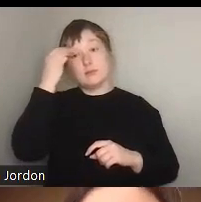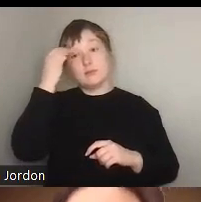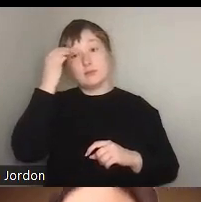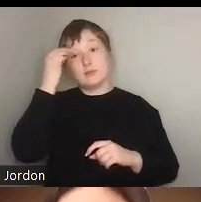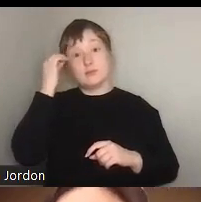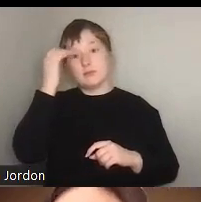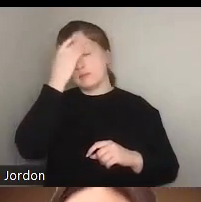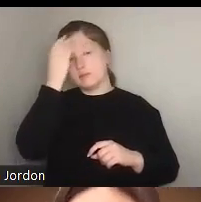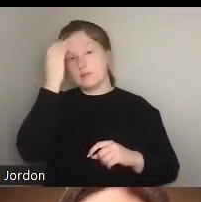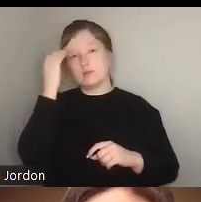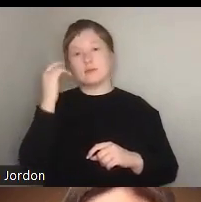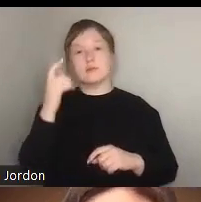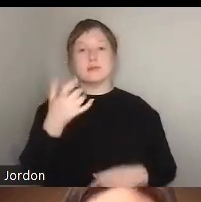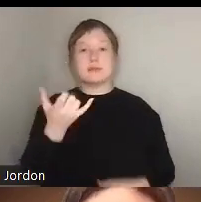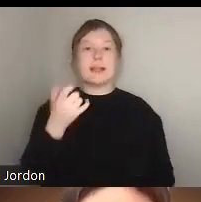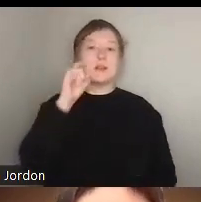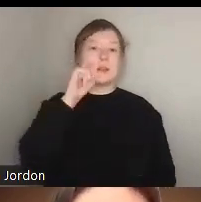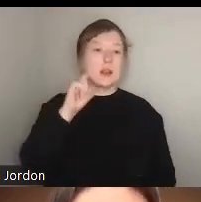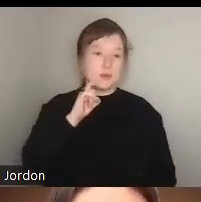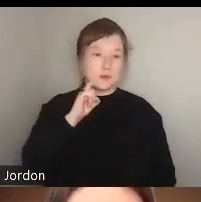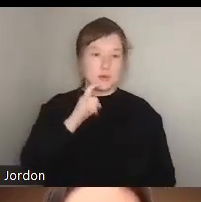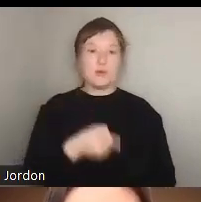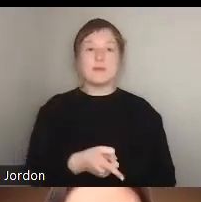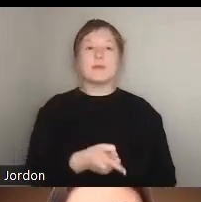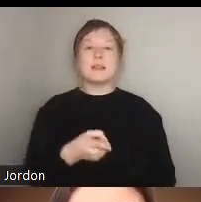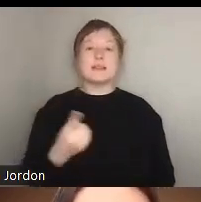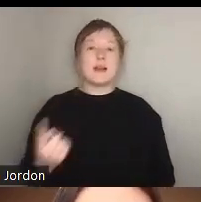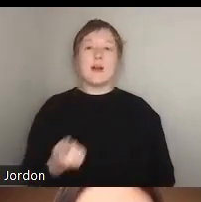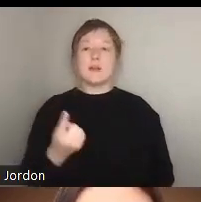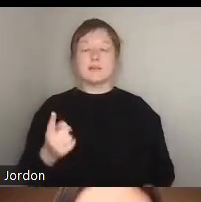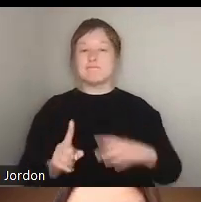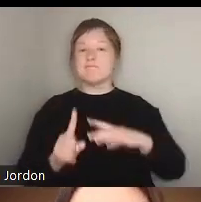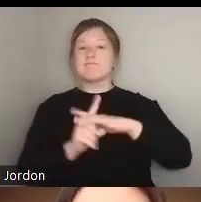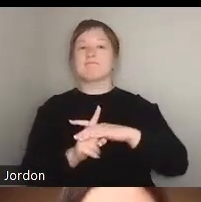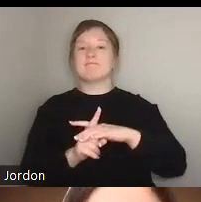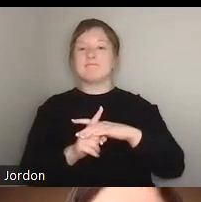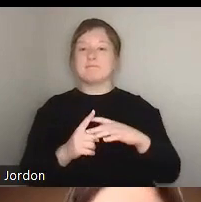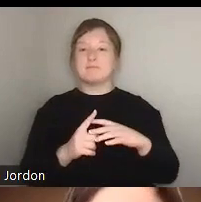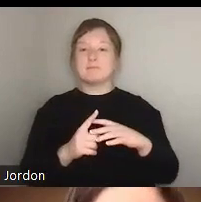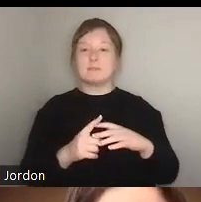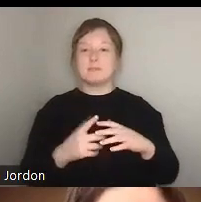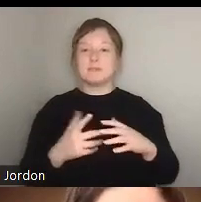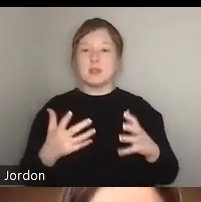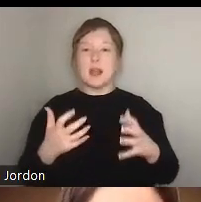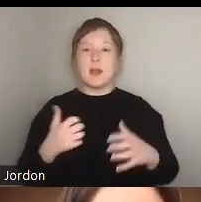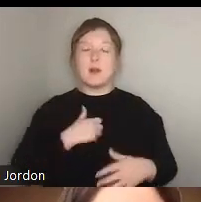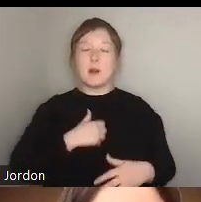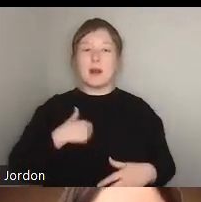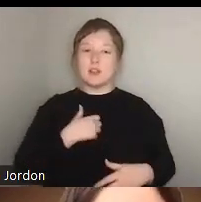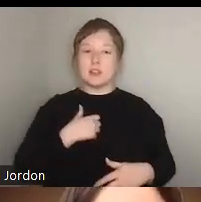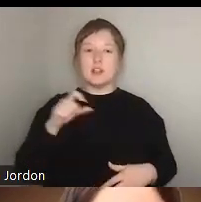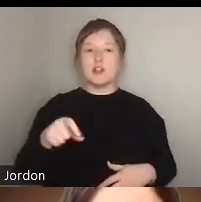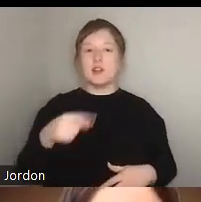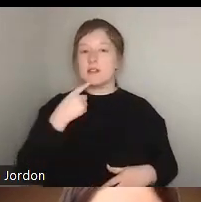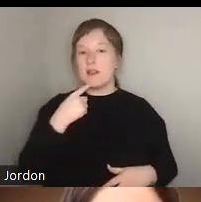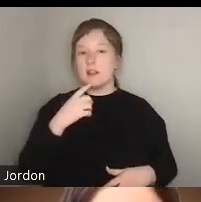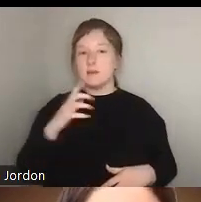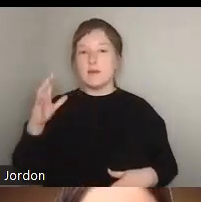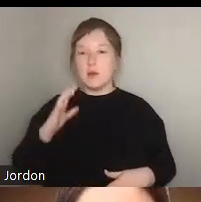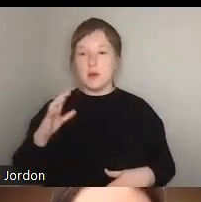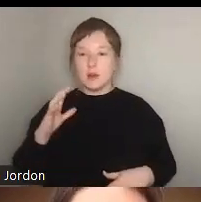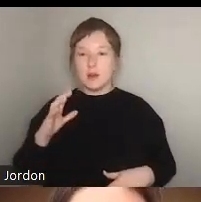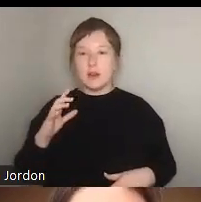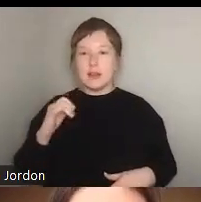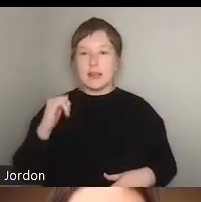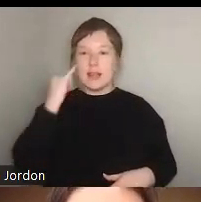Other types of abuse is sexual. That's another one I think that comes to mind. And I apologize because I should have said this earlier. Just that if